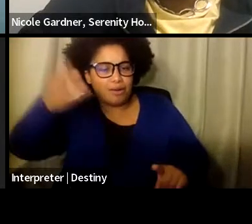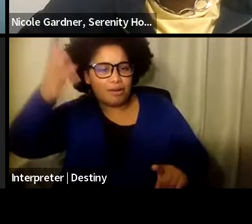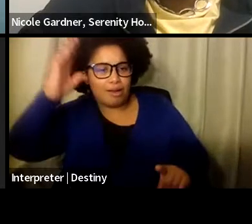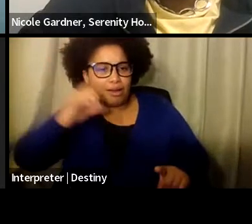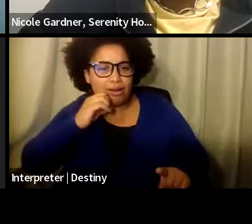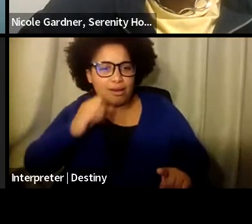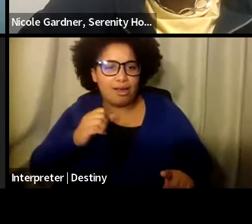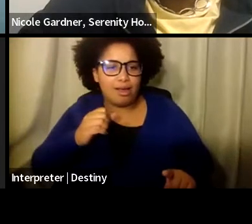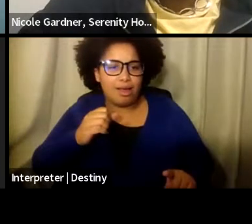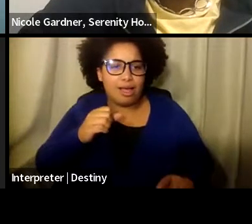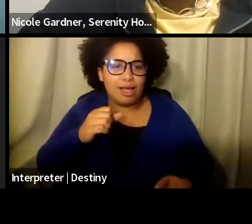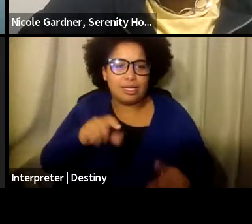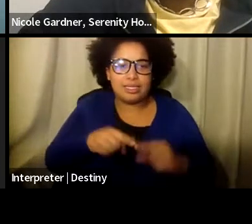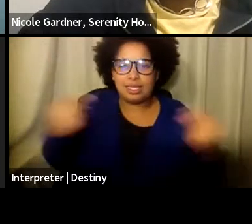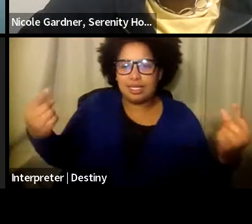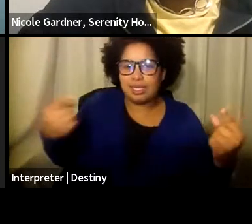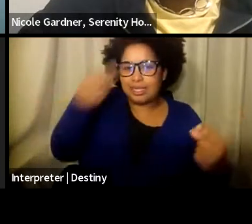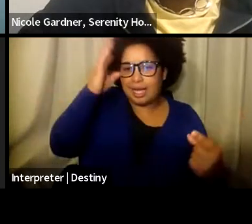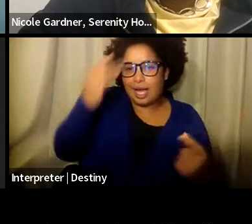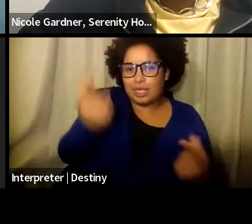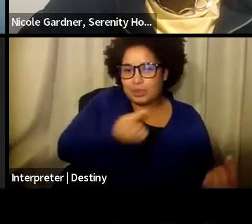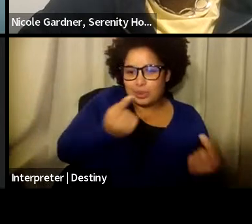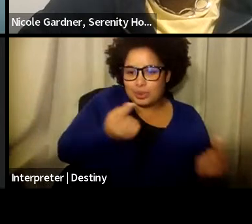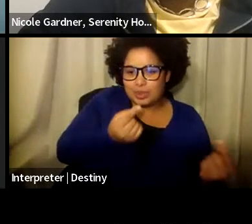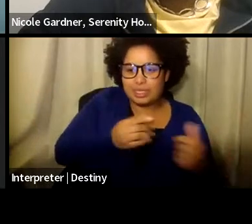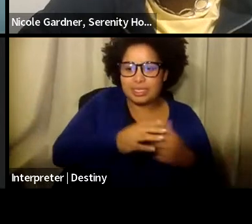not as opposed to what God's doing.